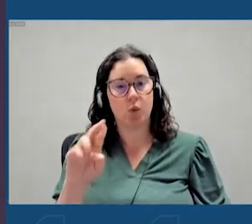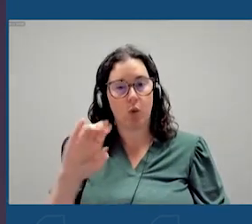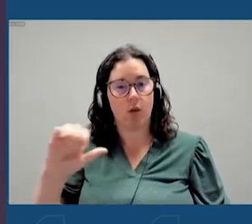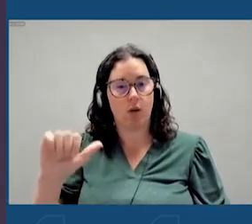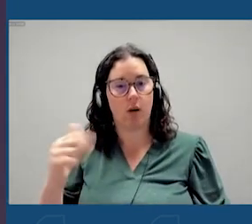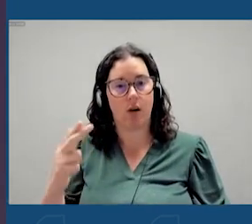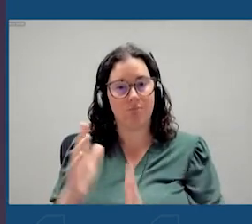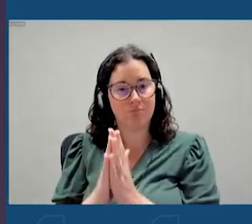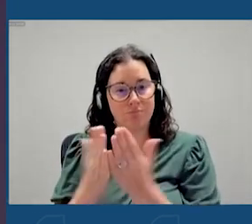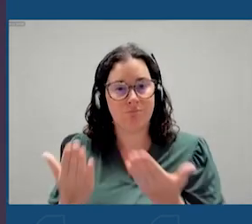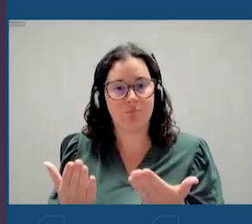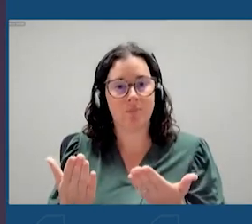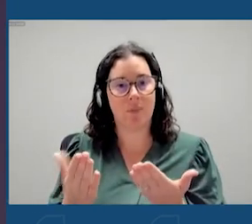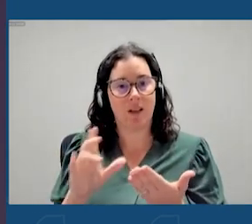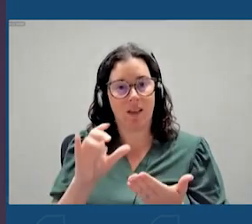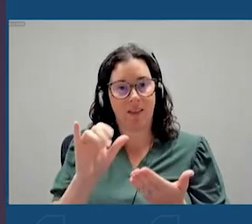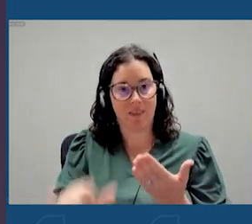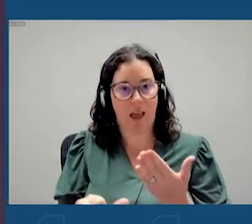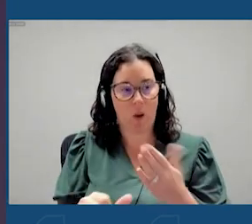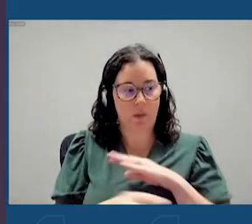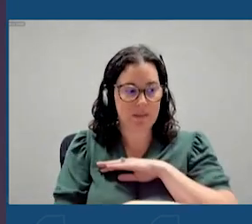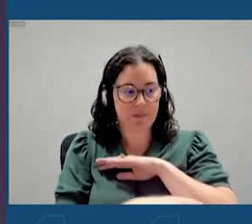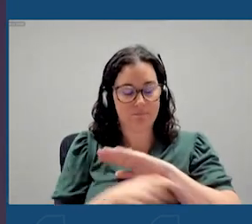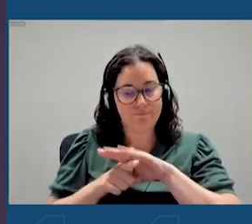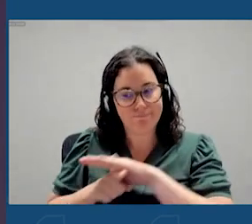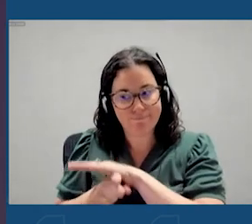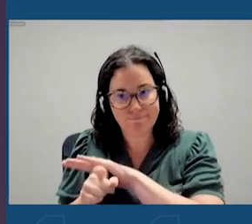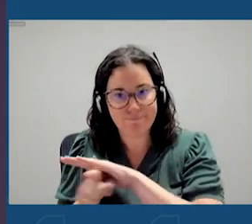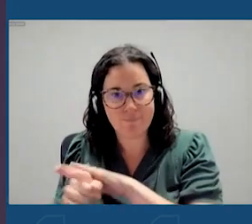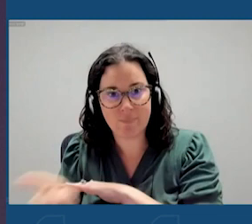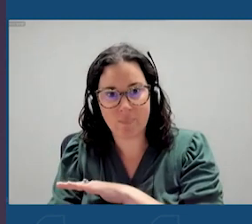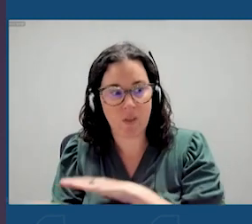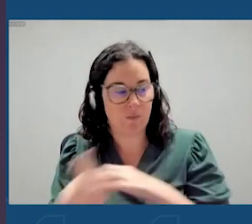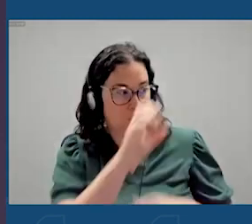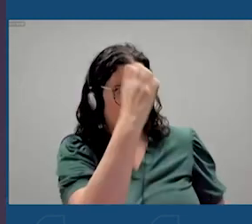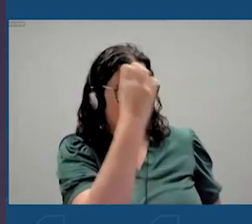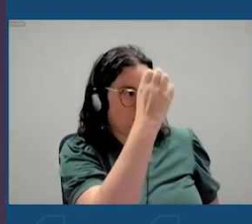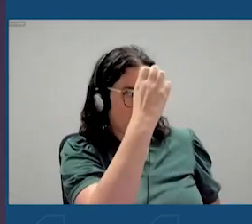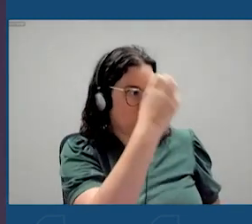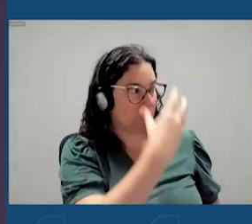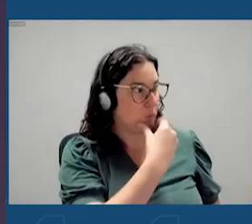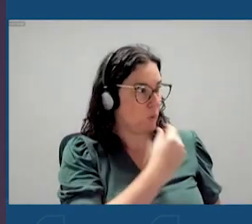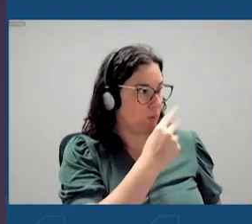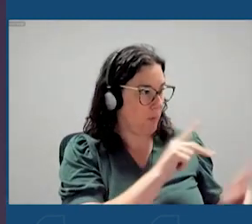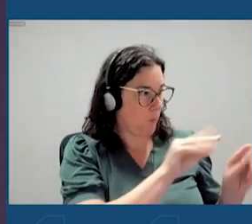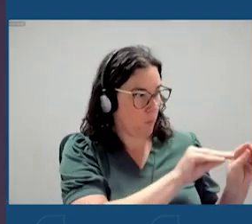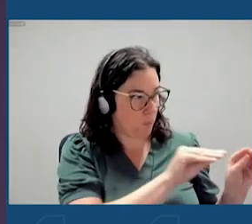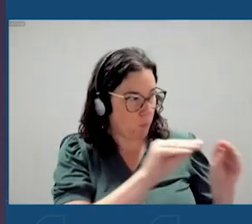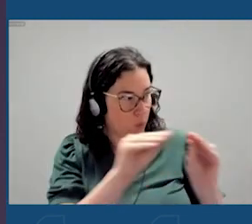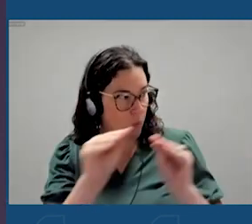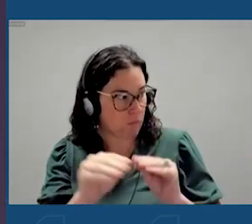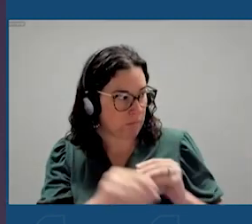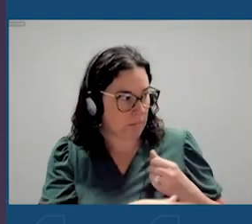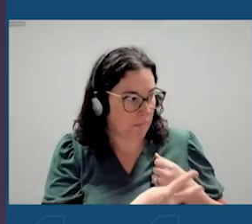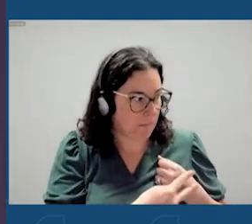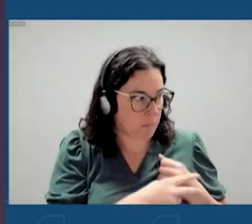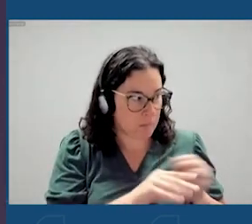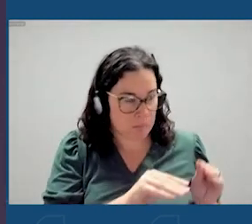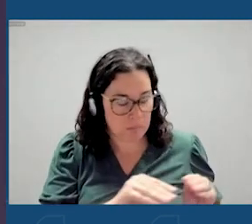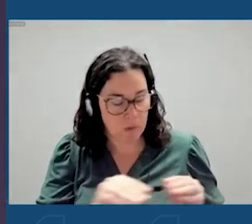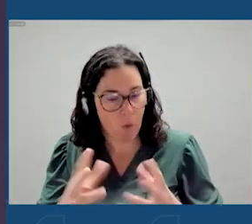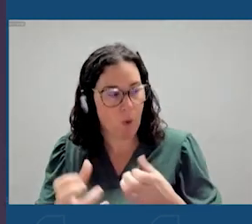smuggled from Europe by Jews who just wanted to hang on to some piece of their story, their history. And it just reminded me